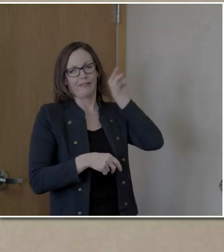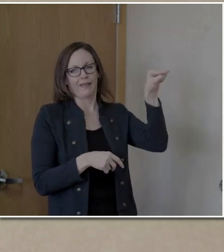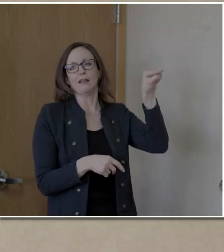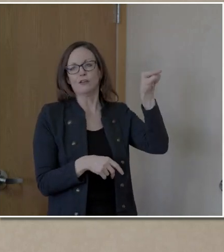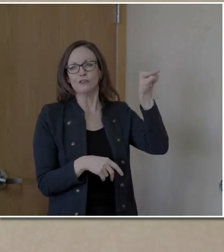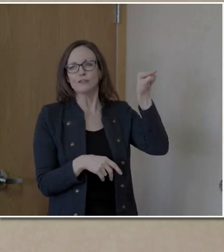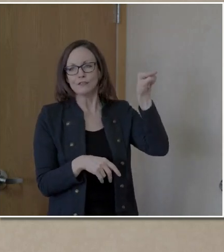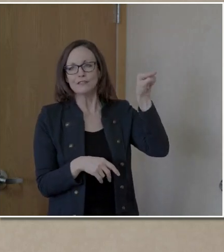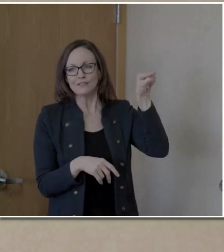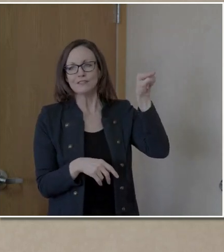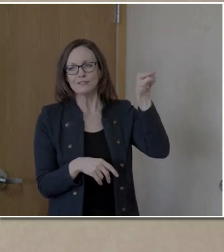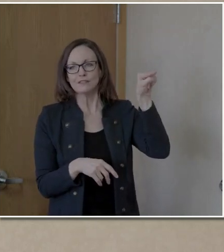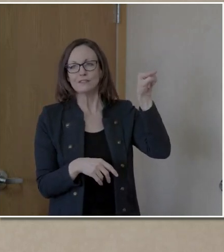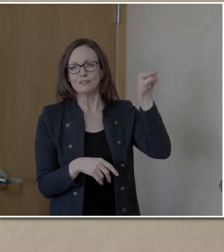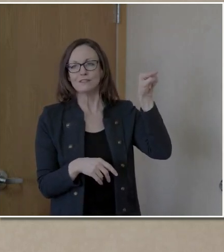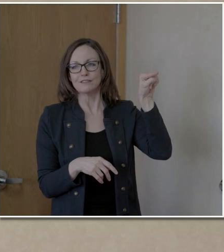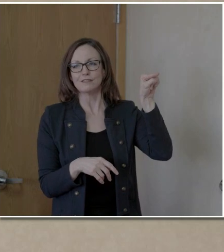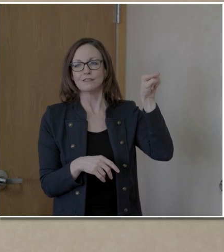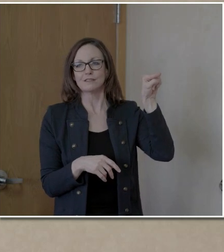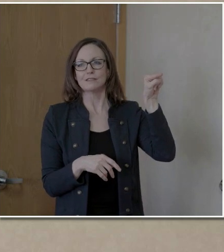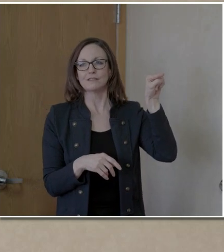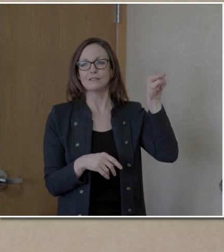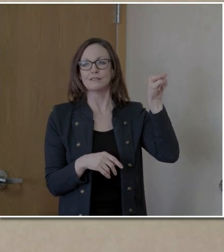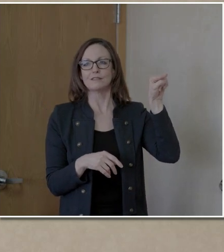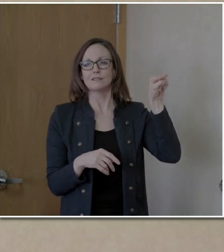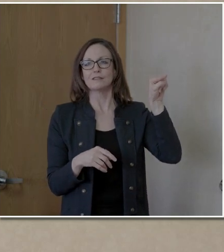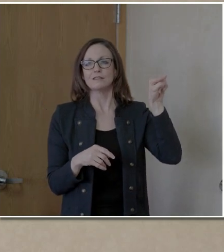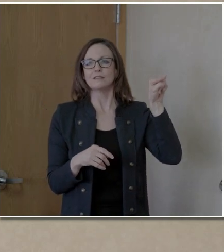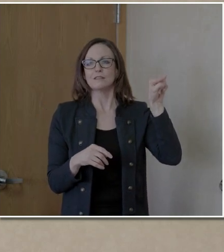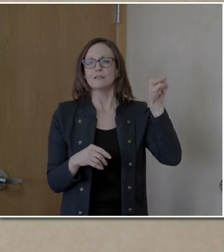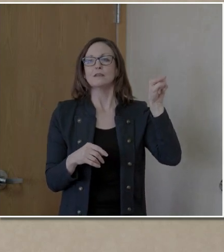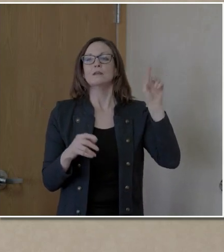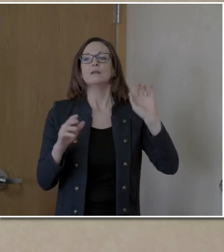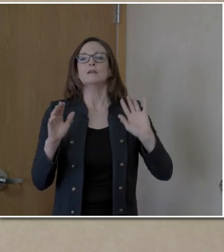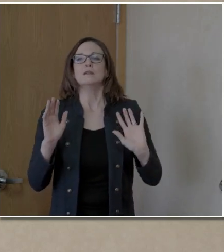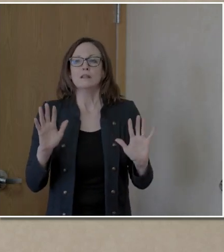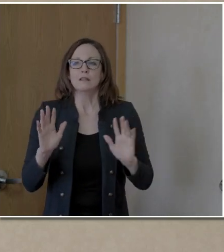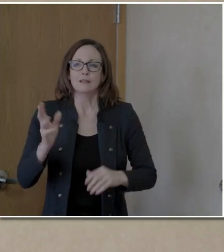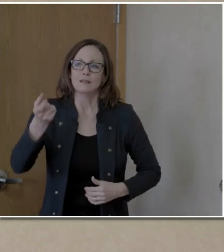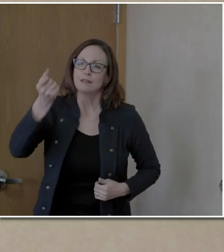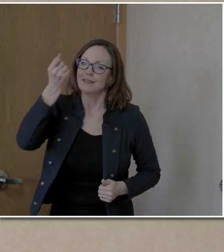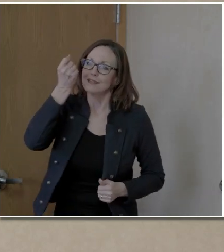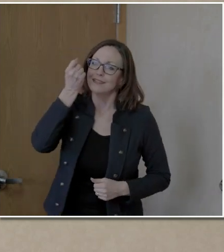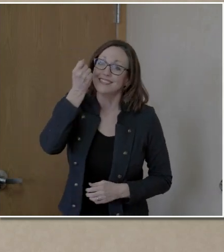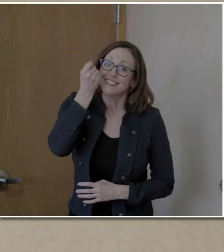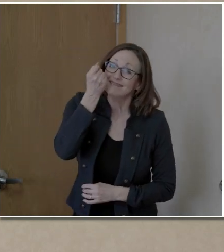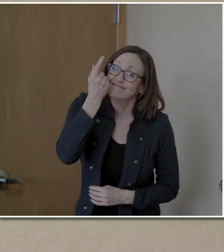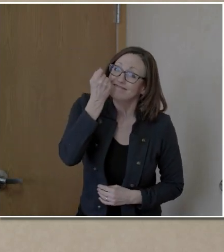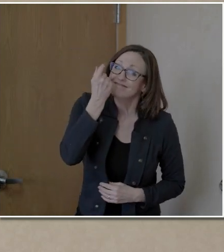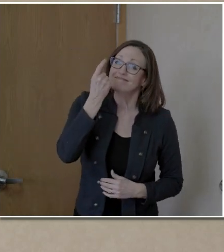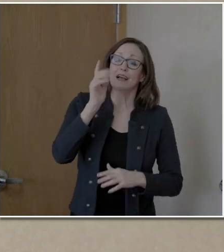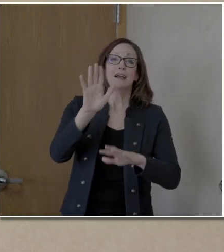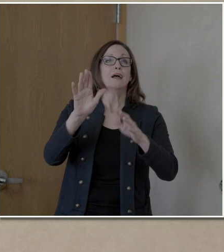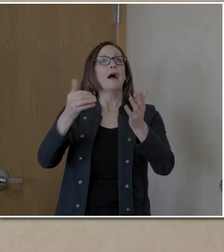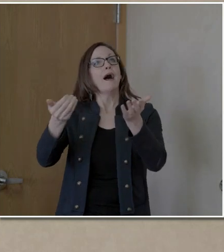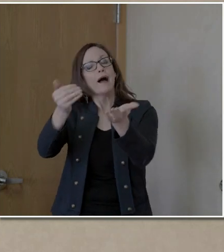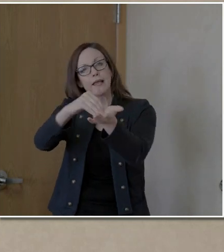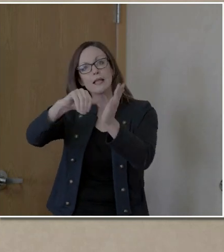we're reaching the end of that 14-day period when we are likely to see cases